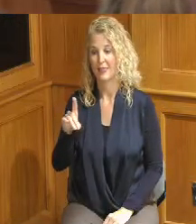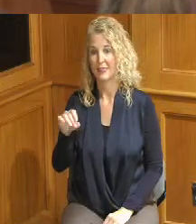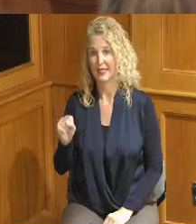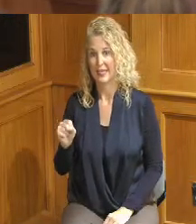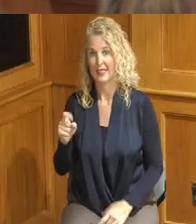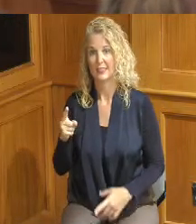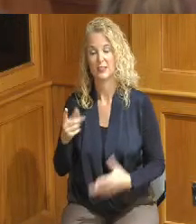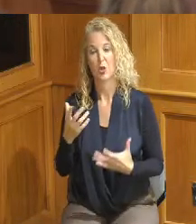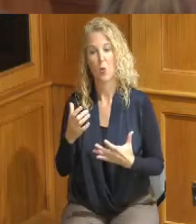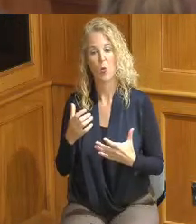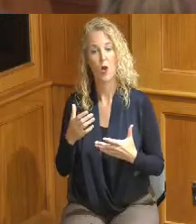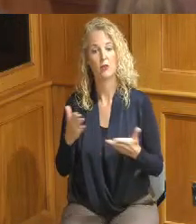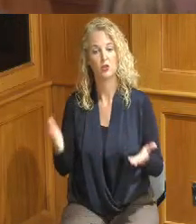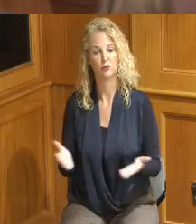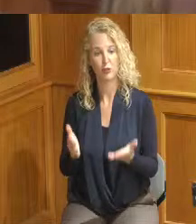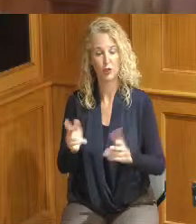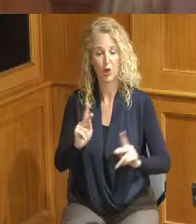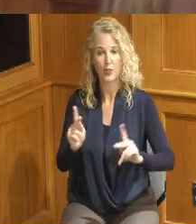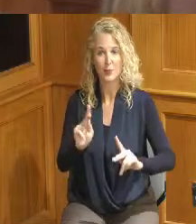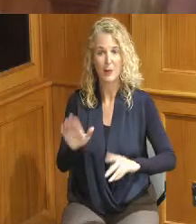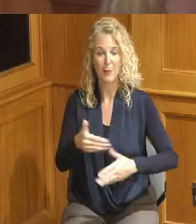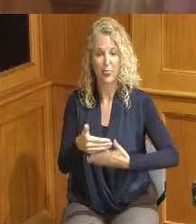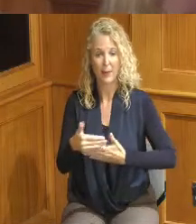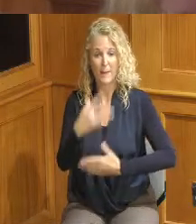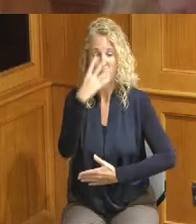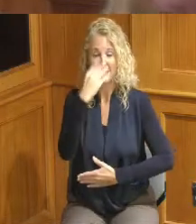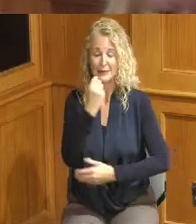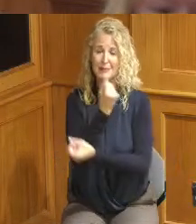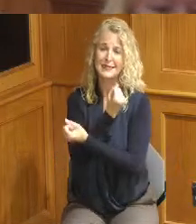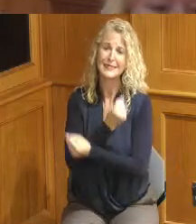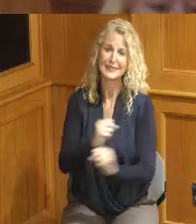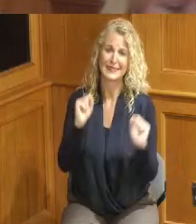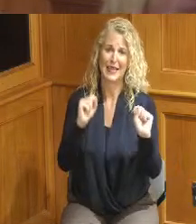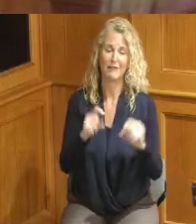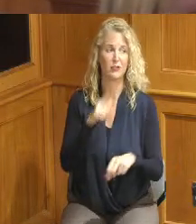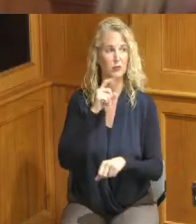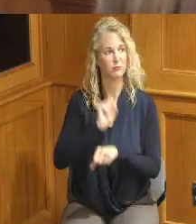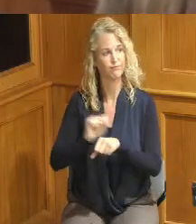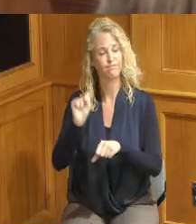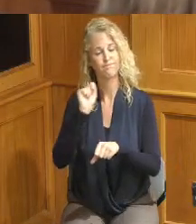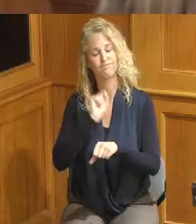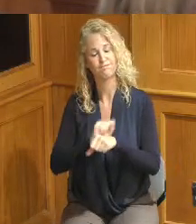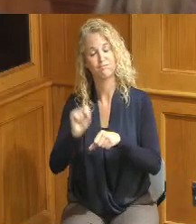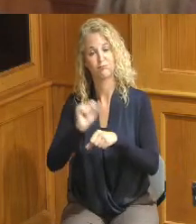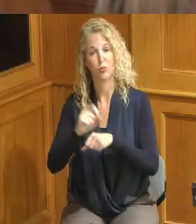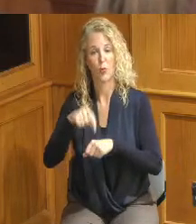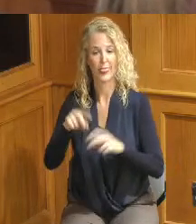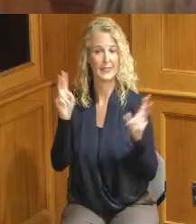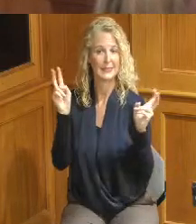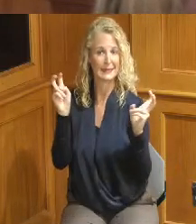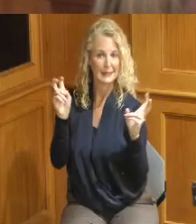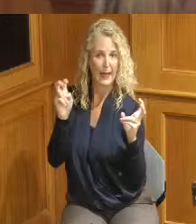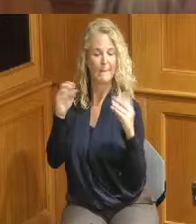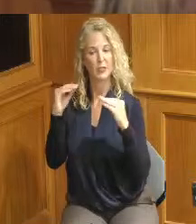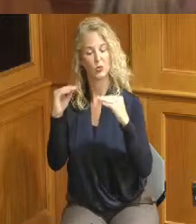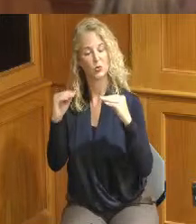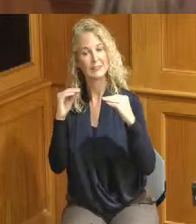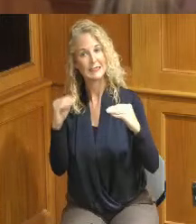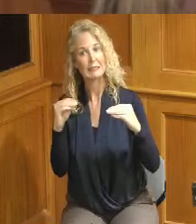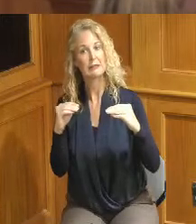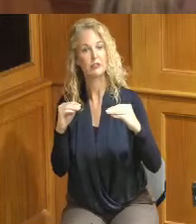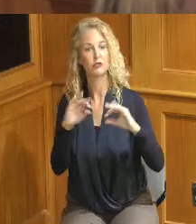promotion of safe sleep, Natasha has been instrumental in elevating the topic of safe sleep and supporting